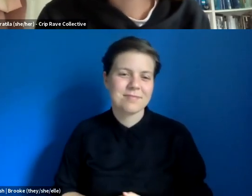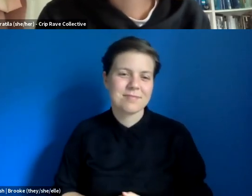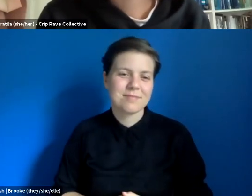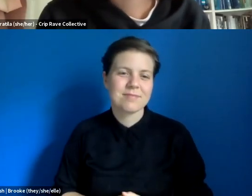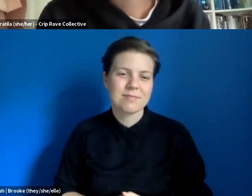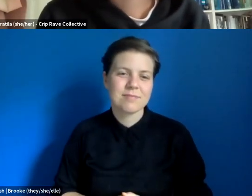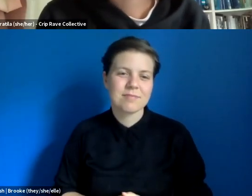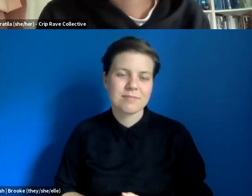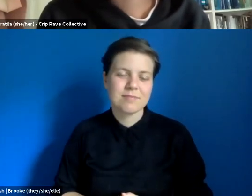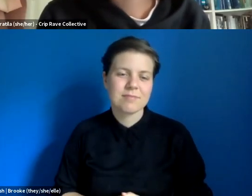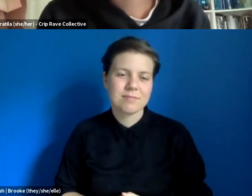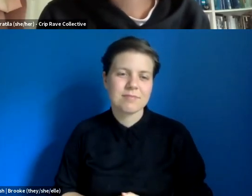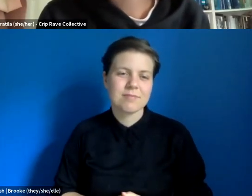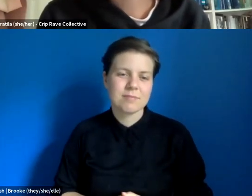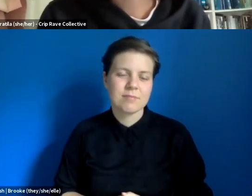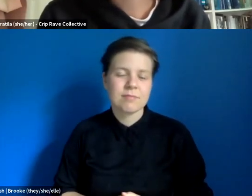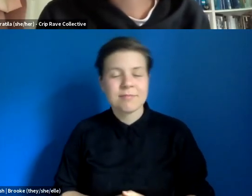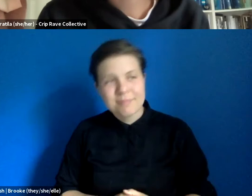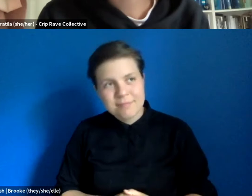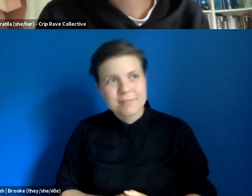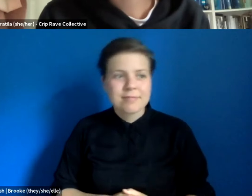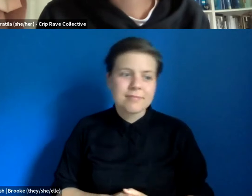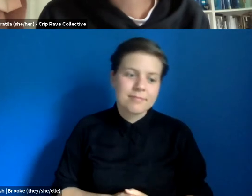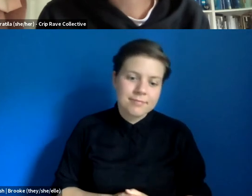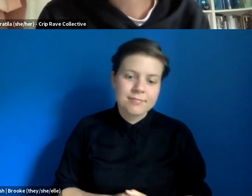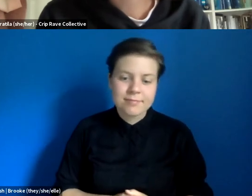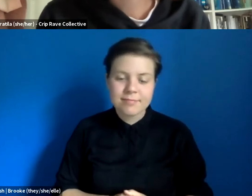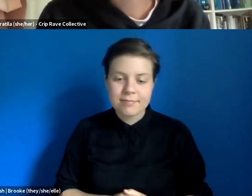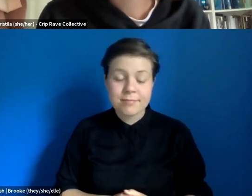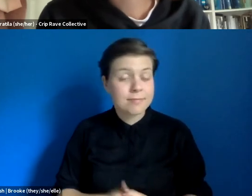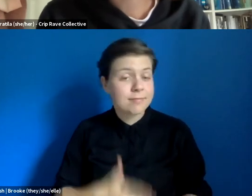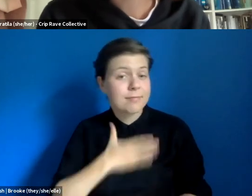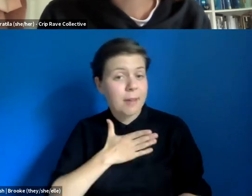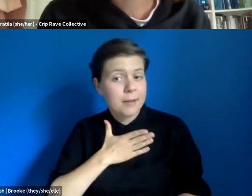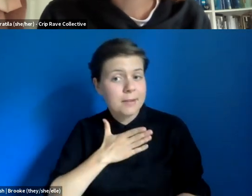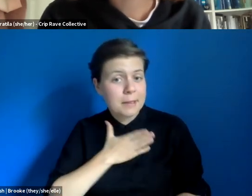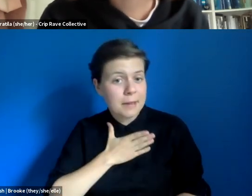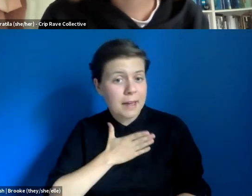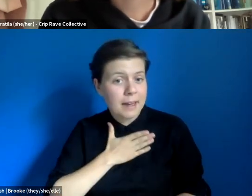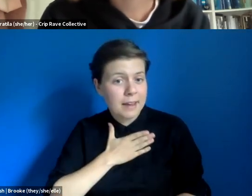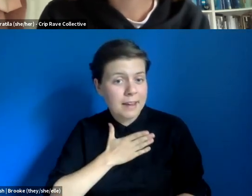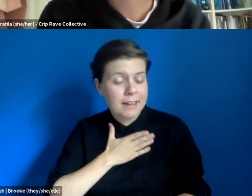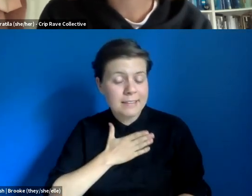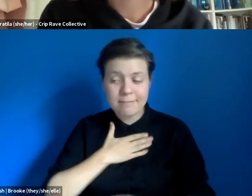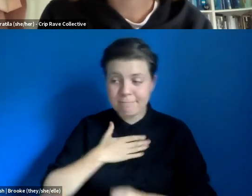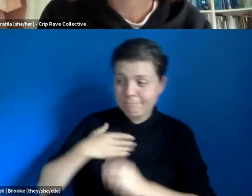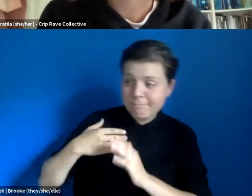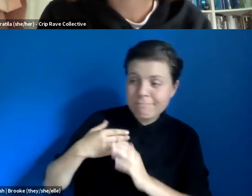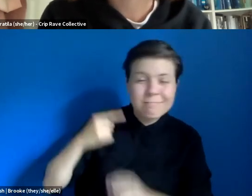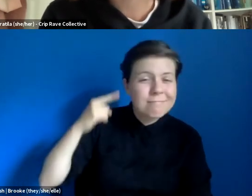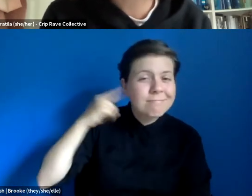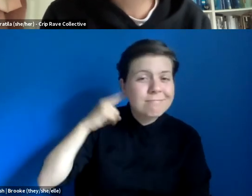I think disability started entering into my sound art installation kind of